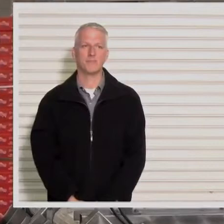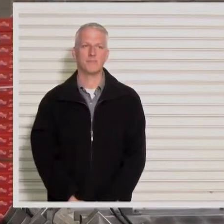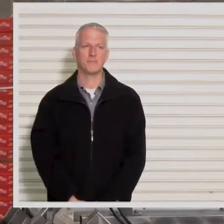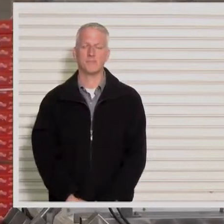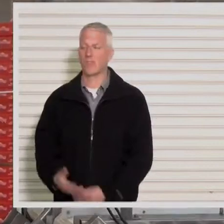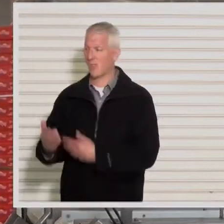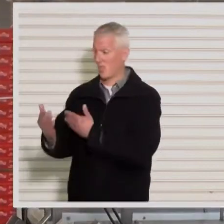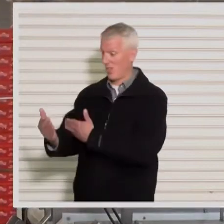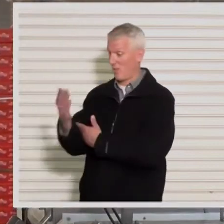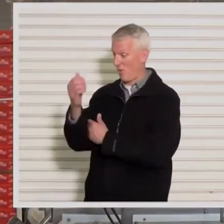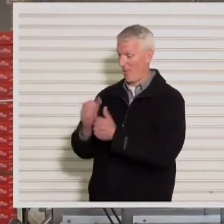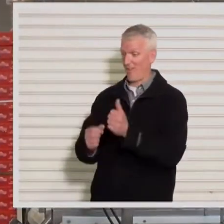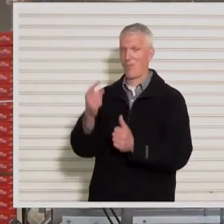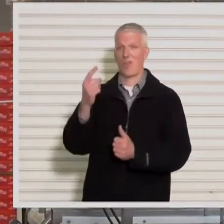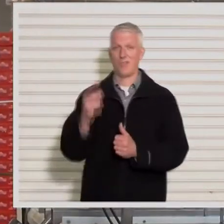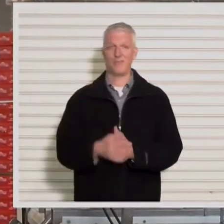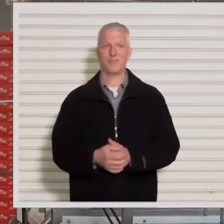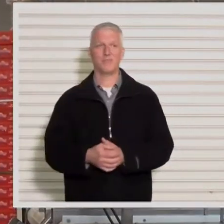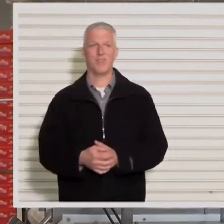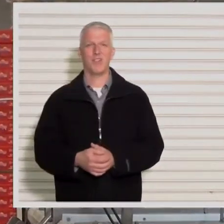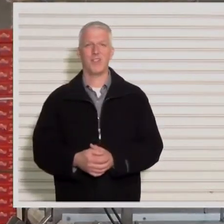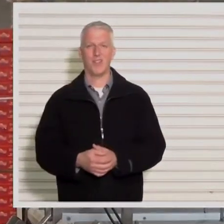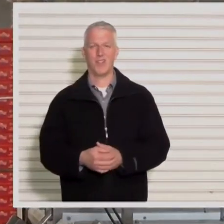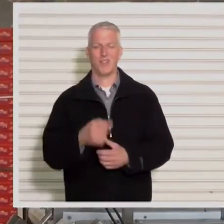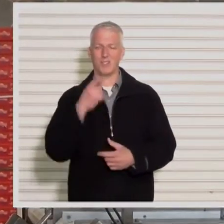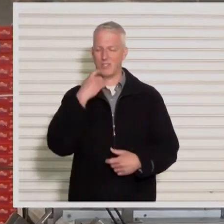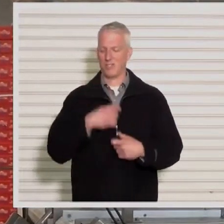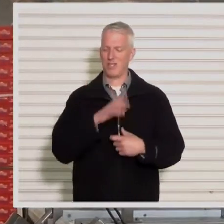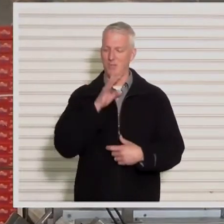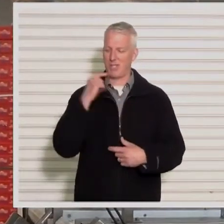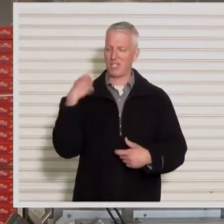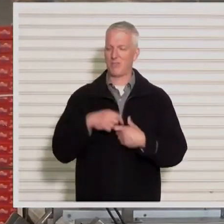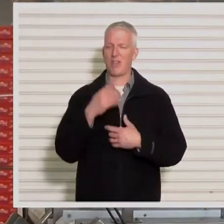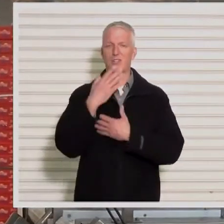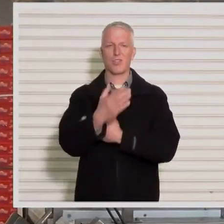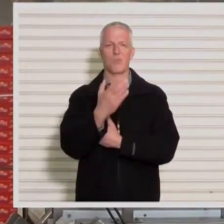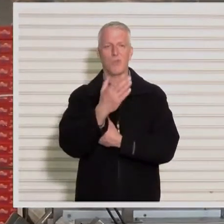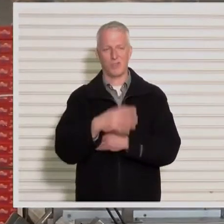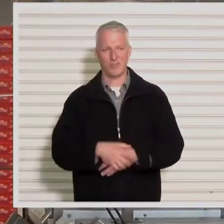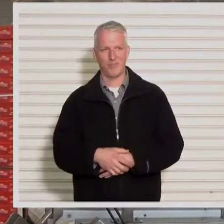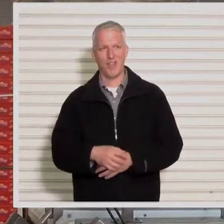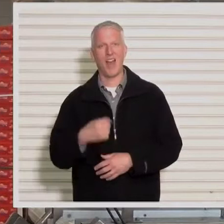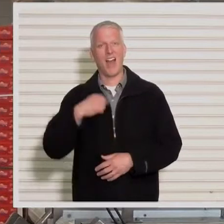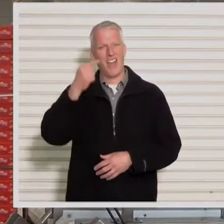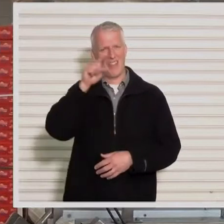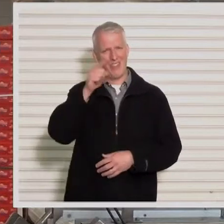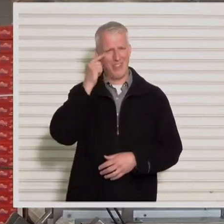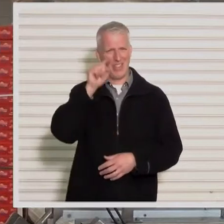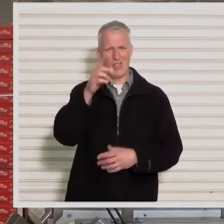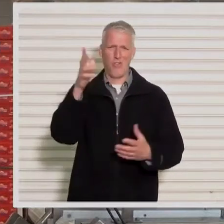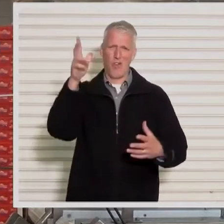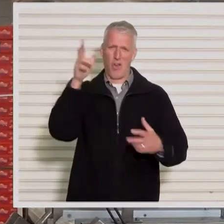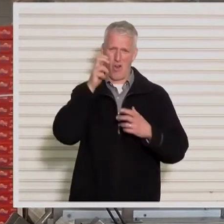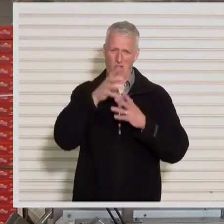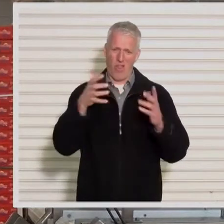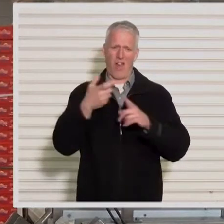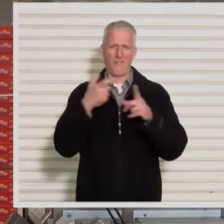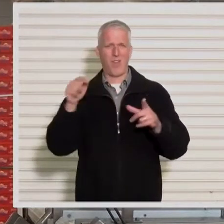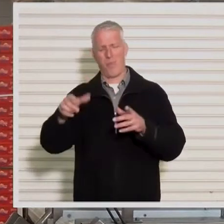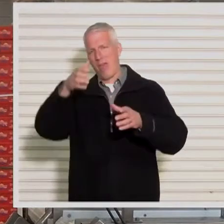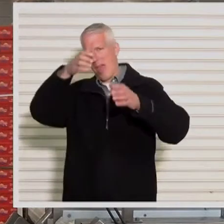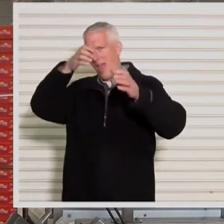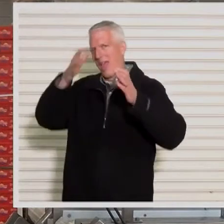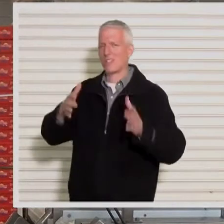Good morning, everyone. Buenos dias. And I think you heard quite a bit already from the experts. I don't